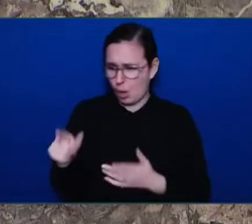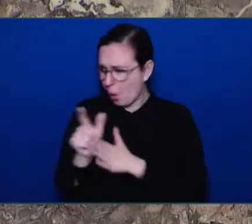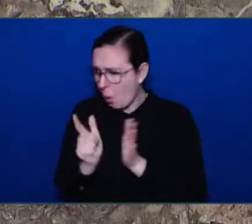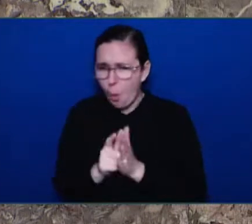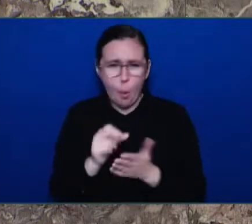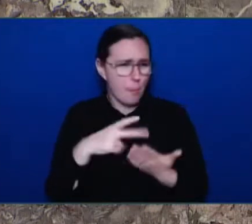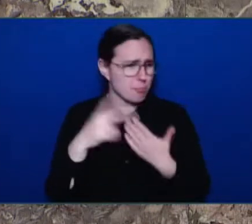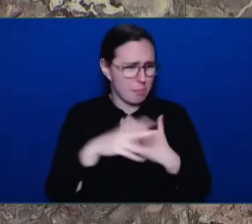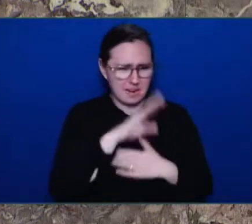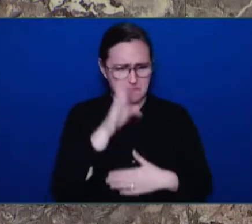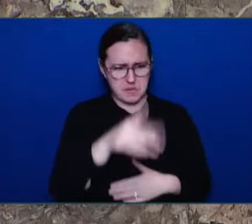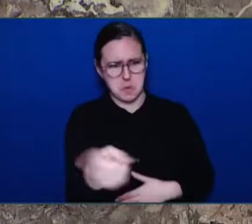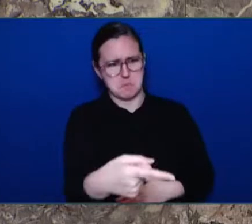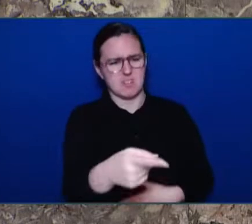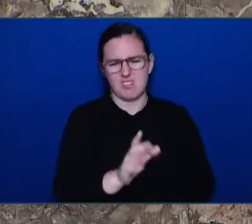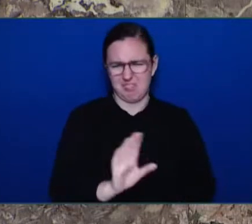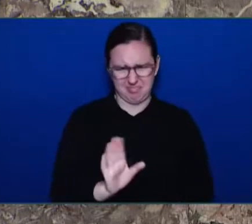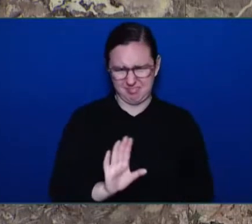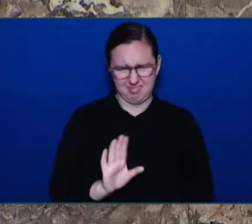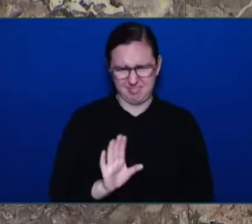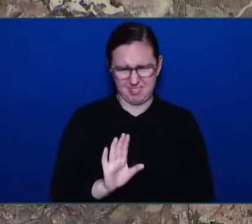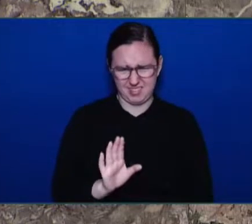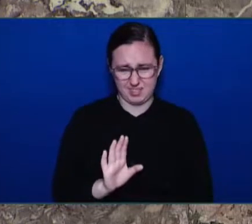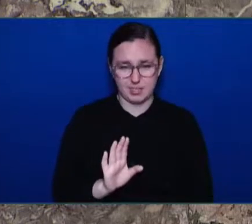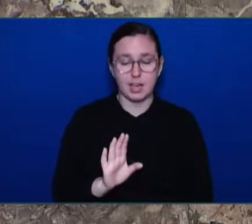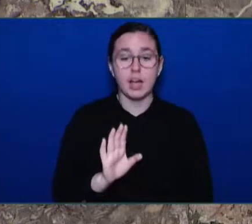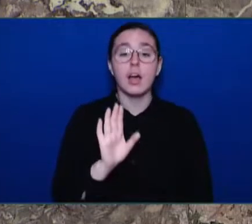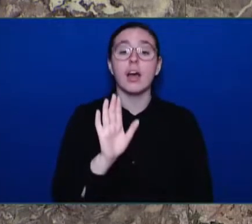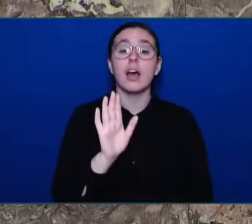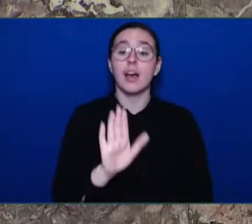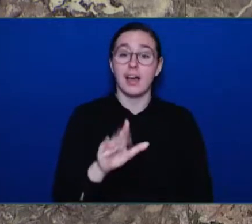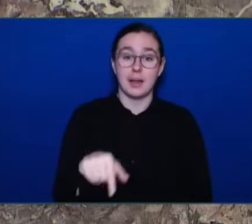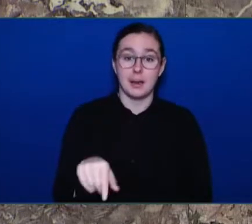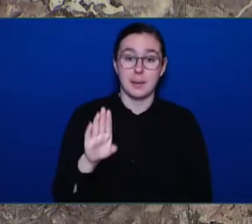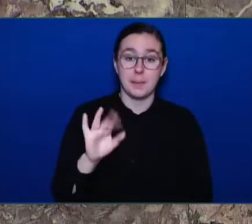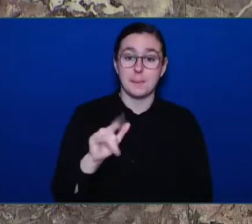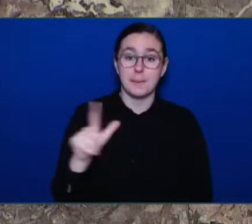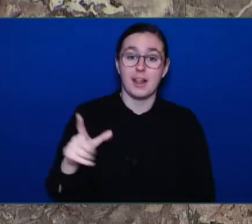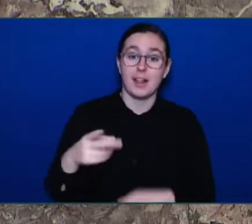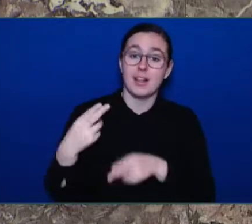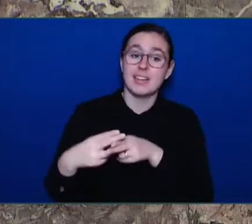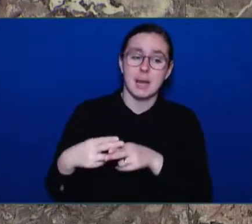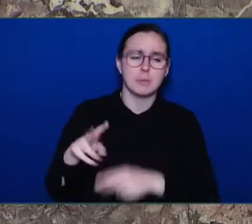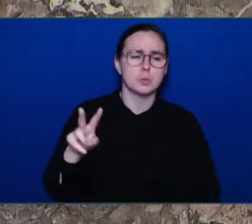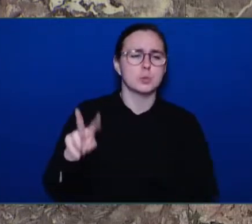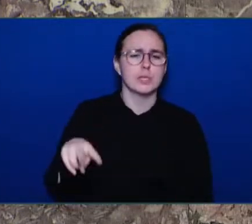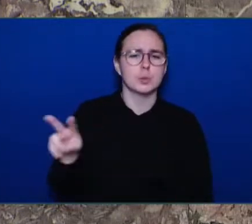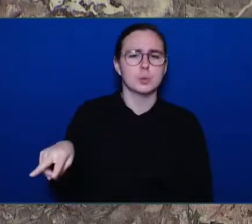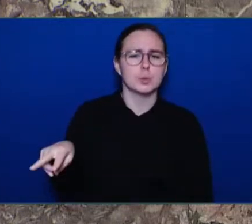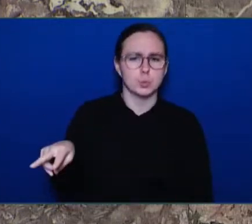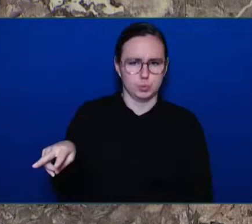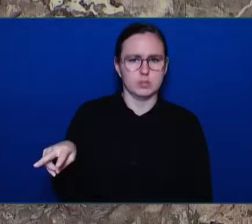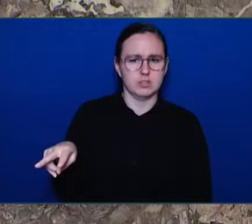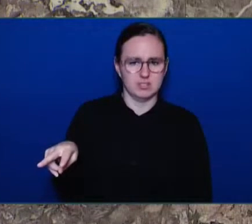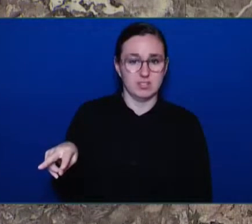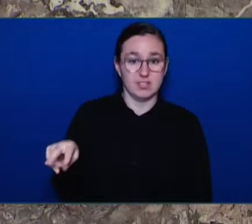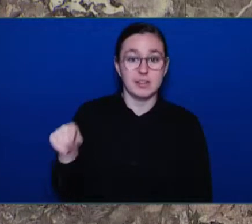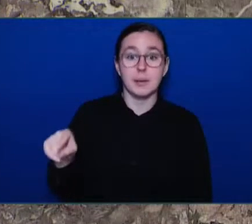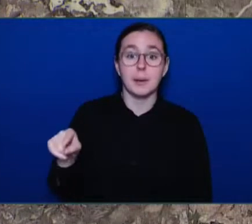scope of the bill formerly known as 22 was that following an overdose, that young people